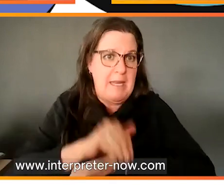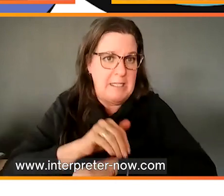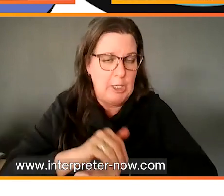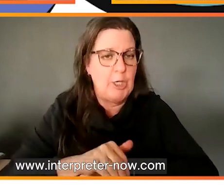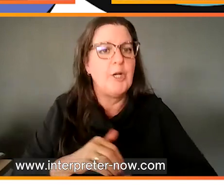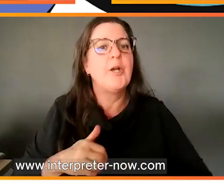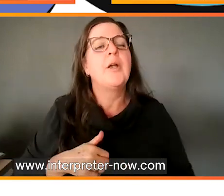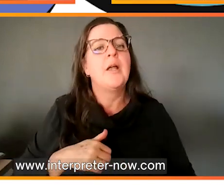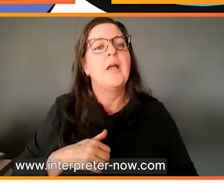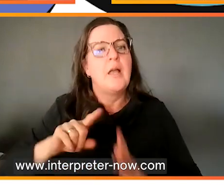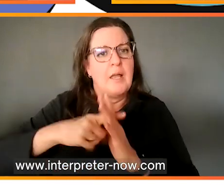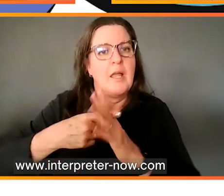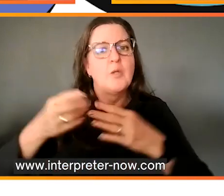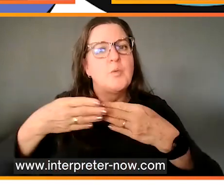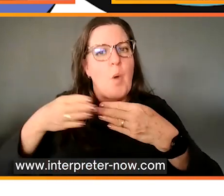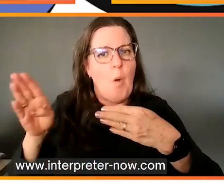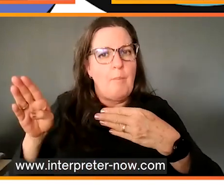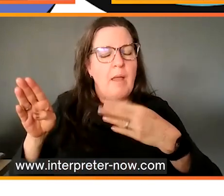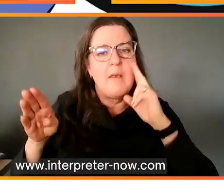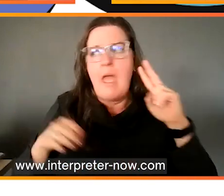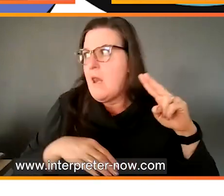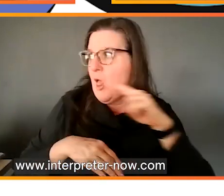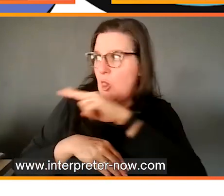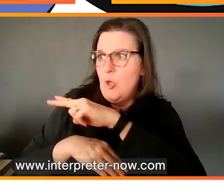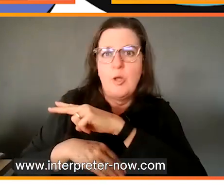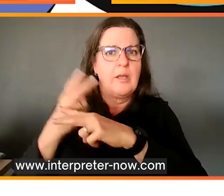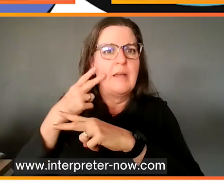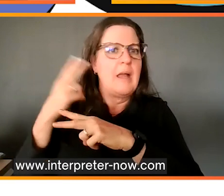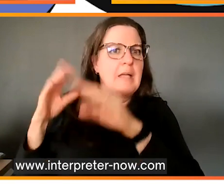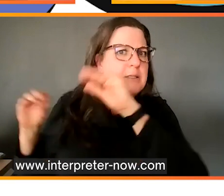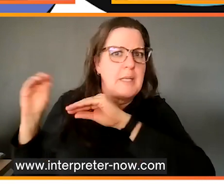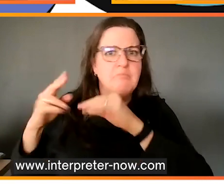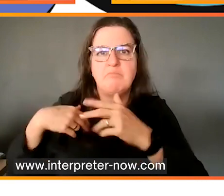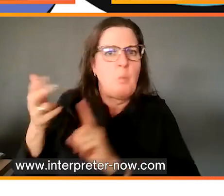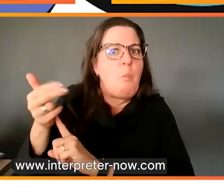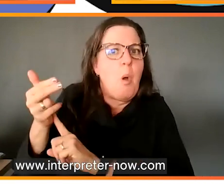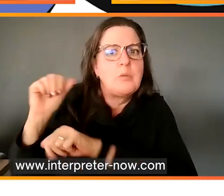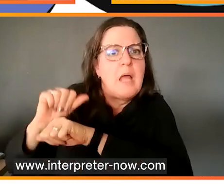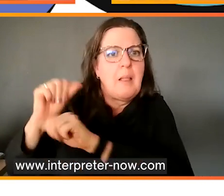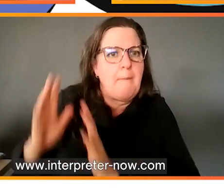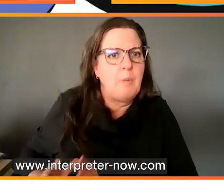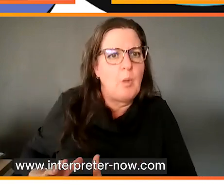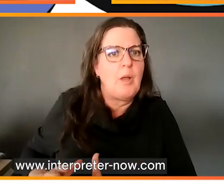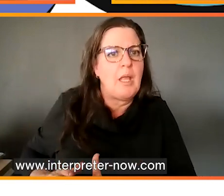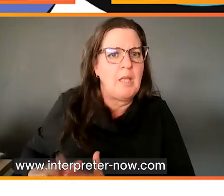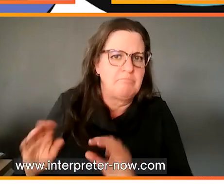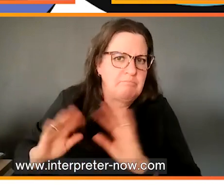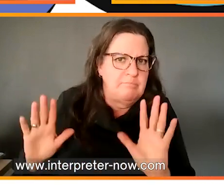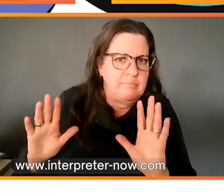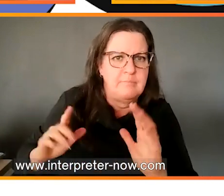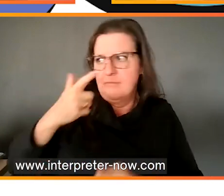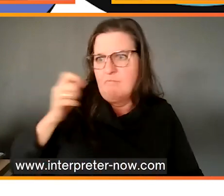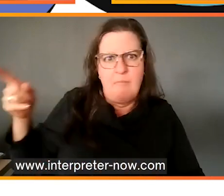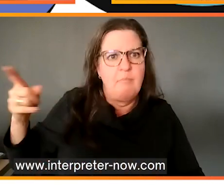dinner, and I start to get in it, but down the hall, I see this movement, and it's a hotel employee. And I can